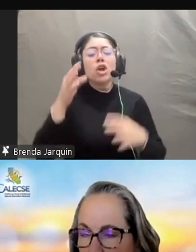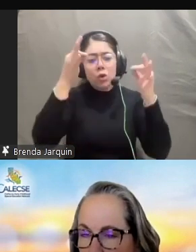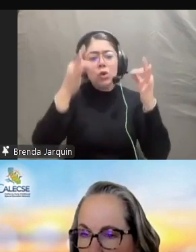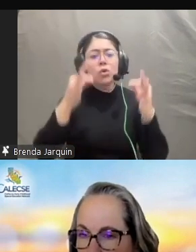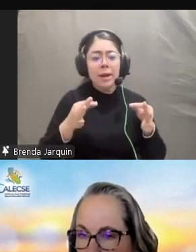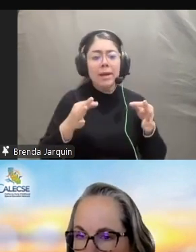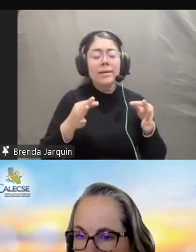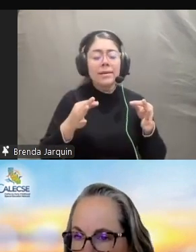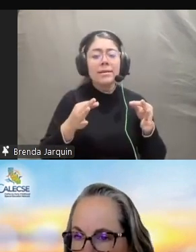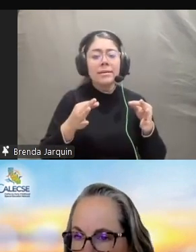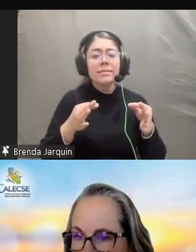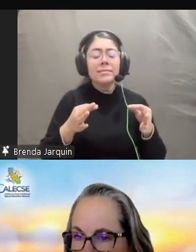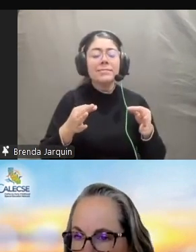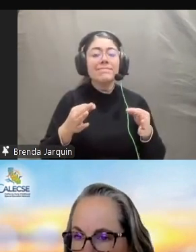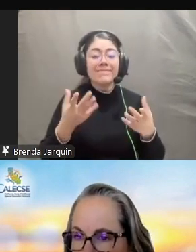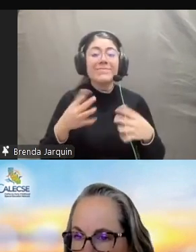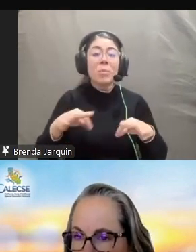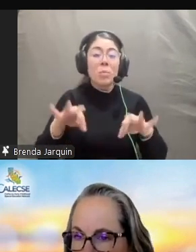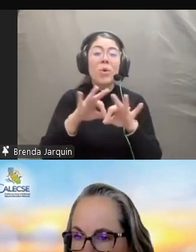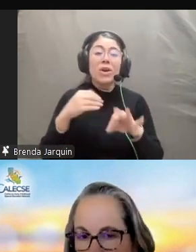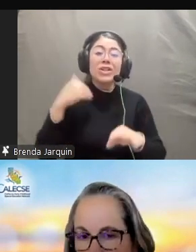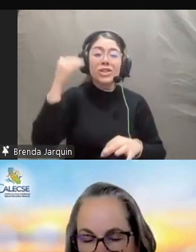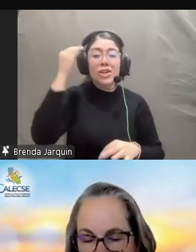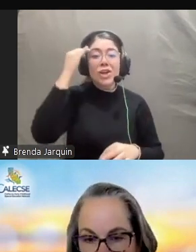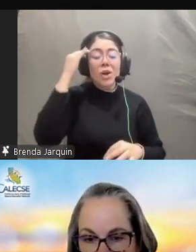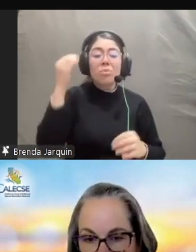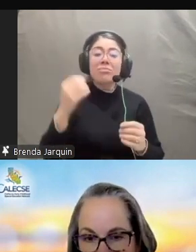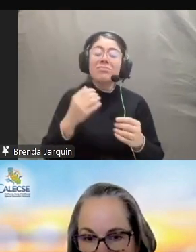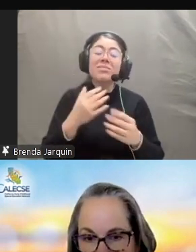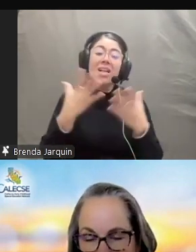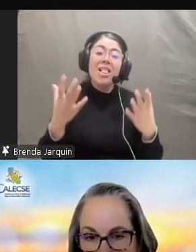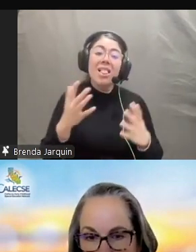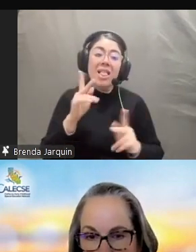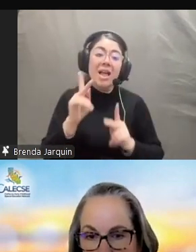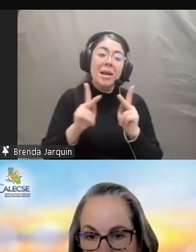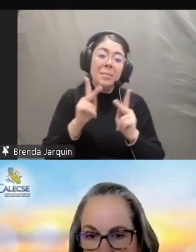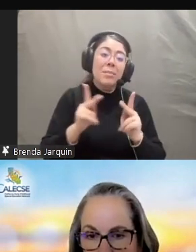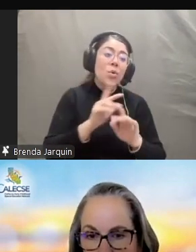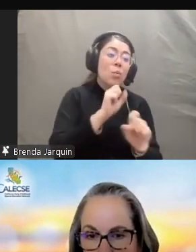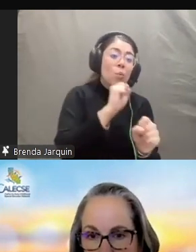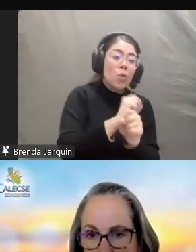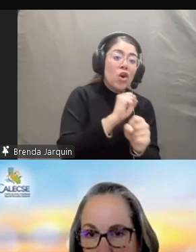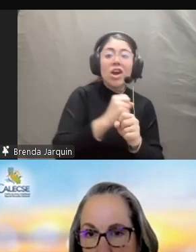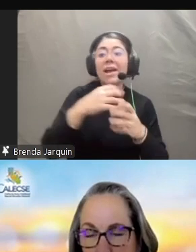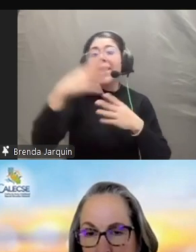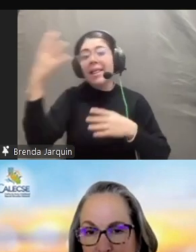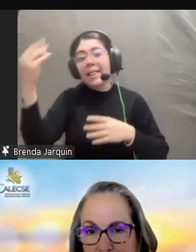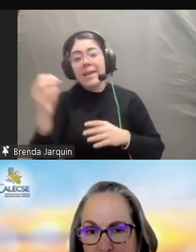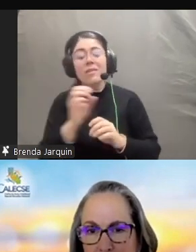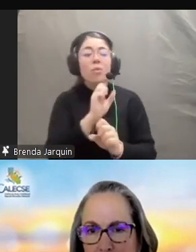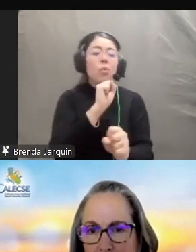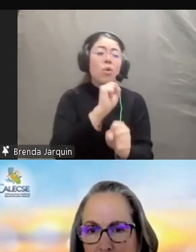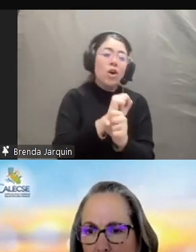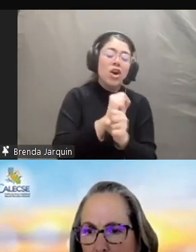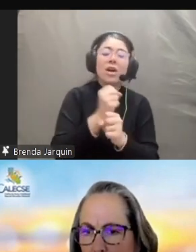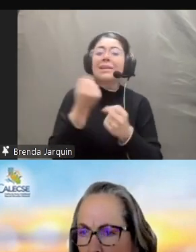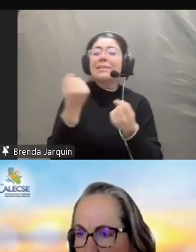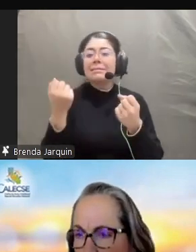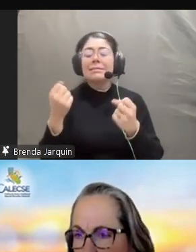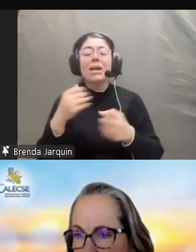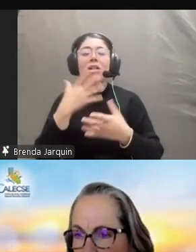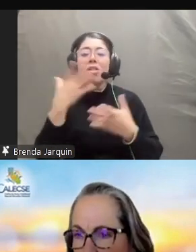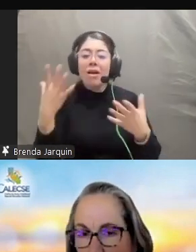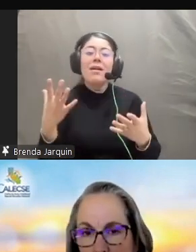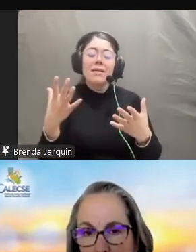staff turnover at LEAs and regional centers, people may not know what it is, if it exists, or where to find it. So